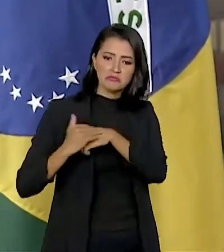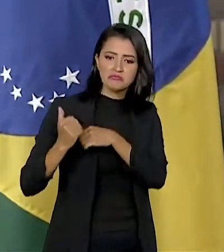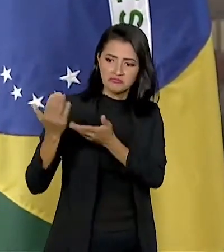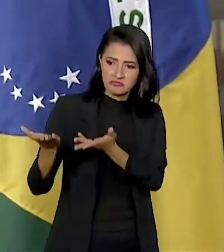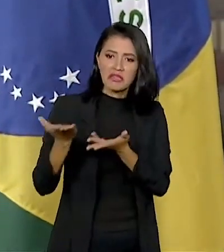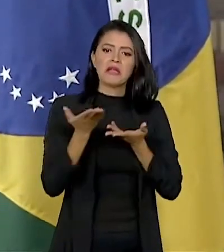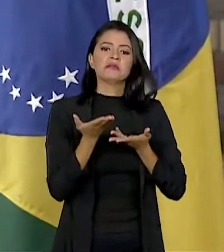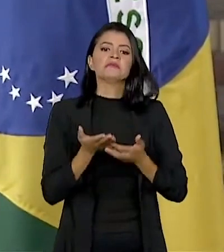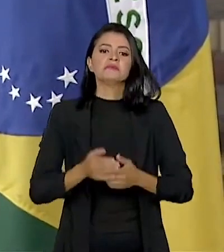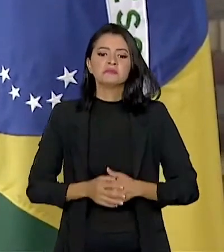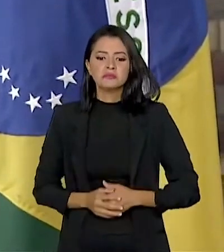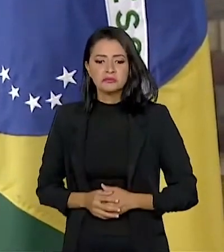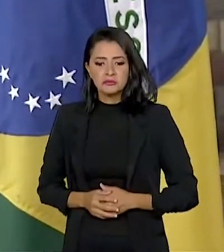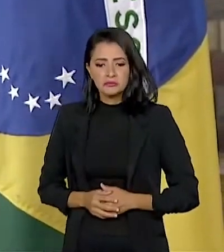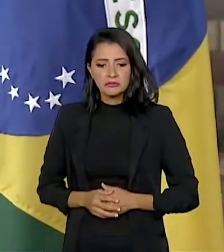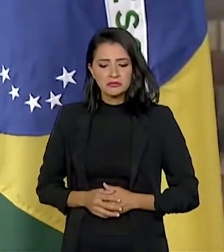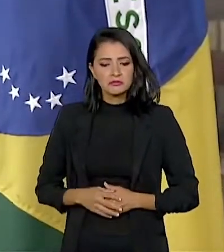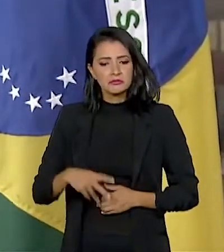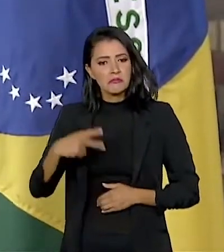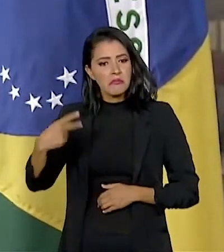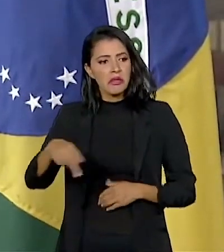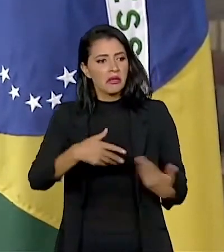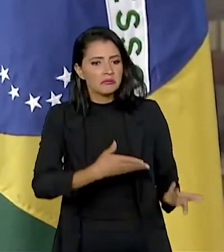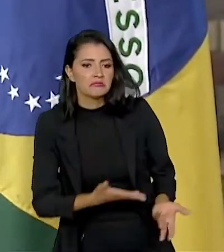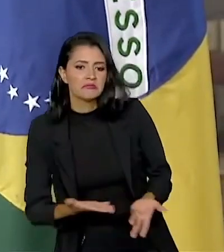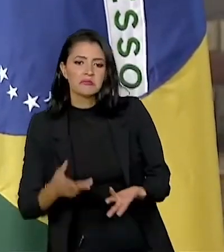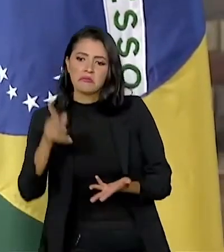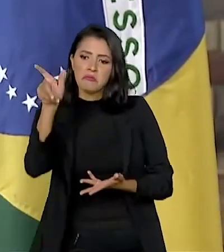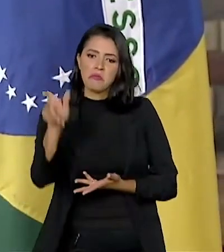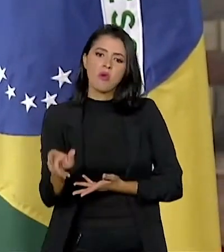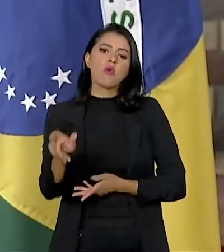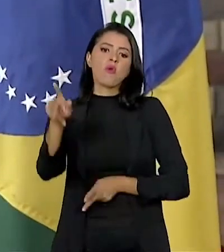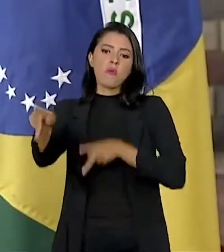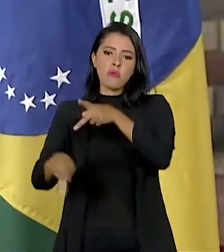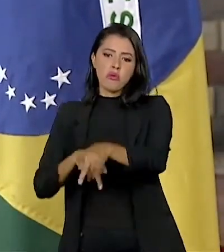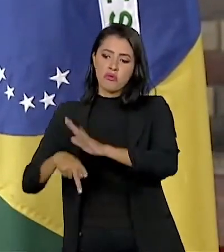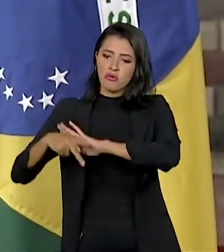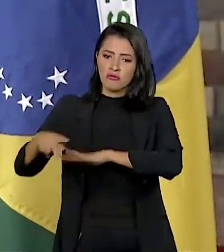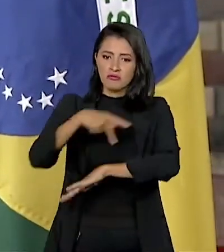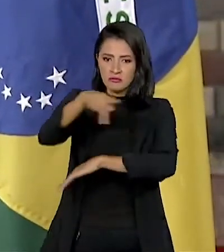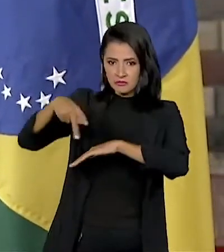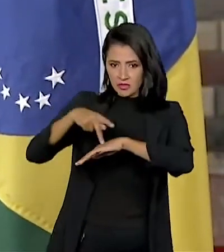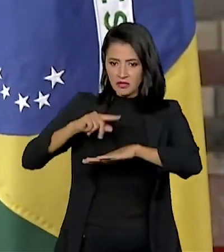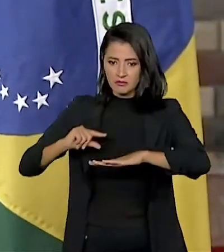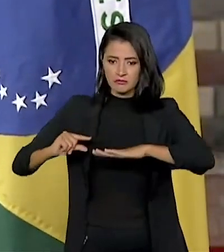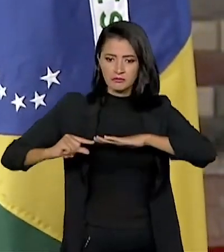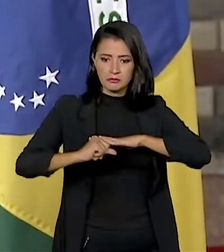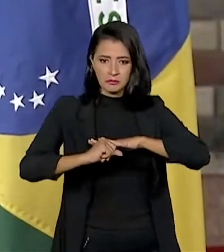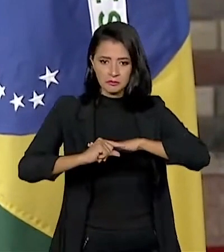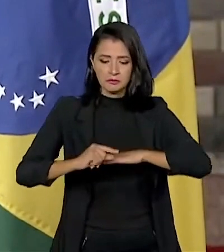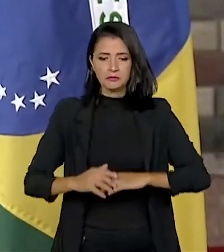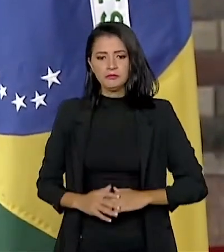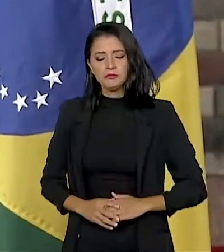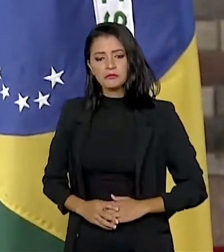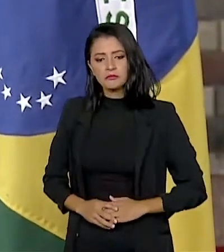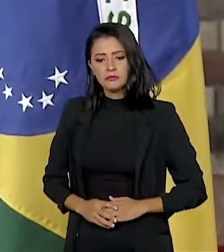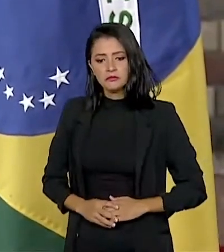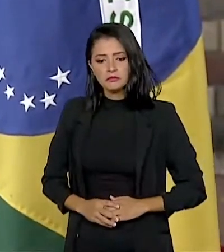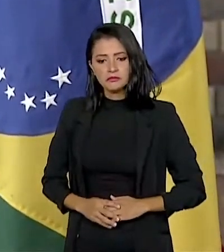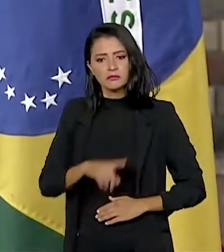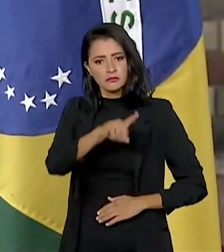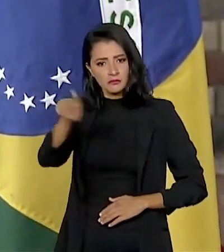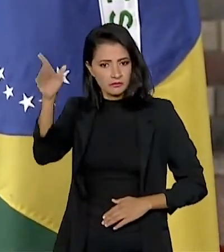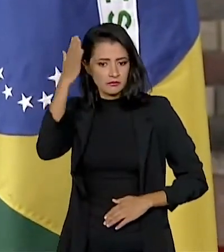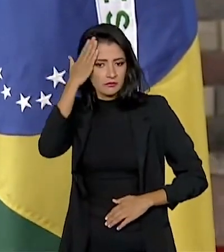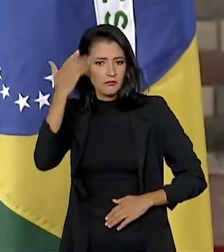I acknowledge and thank you very much for all the warmth do povo da Guiana, and the hospitality shown by the people of Guyana. Você